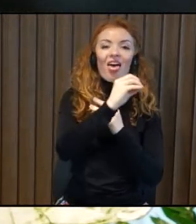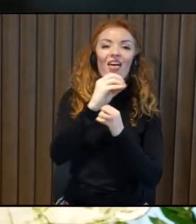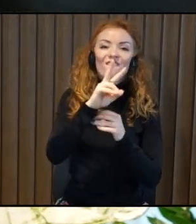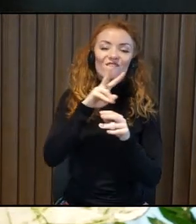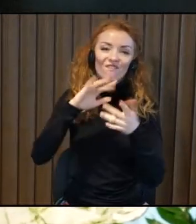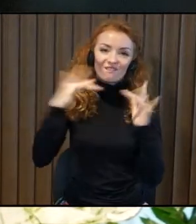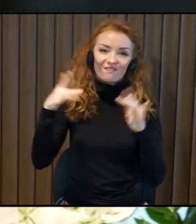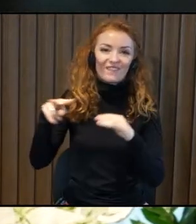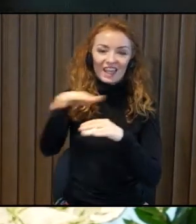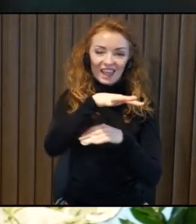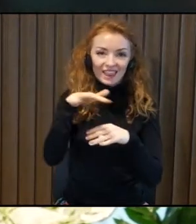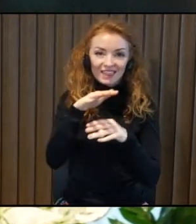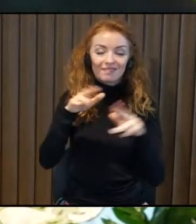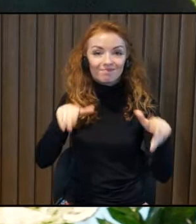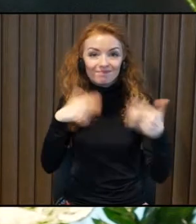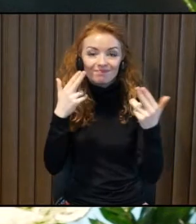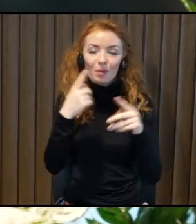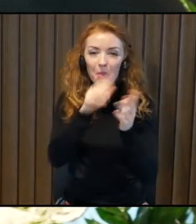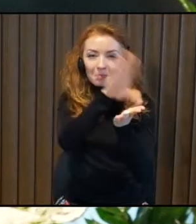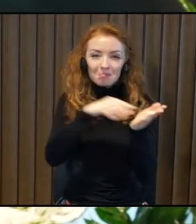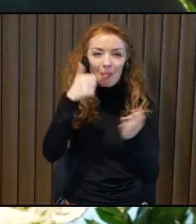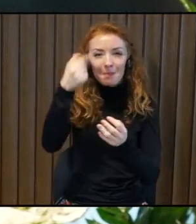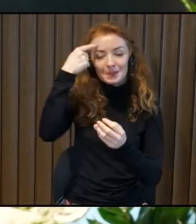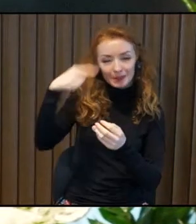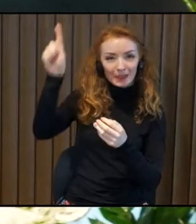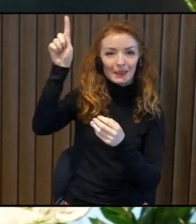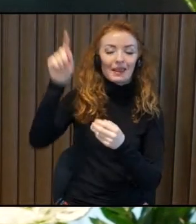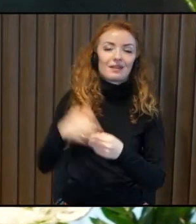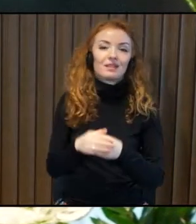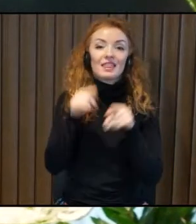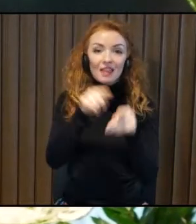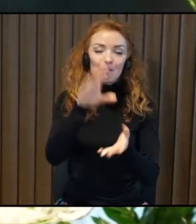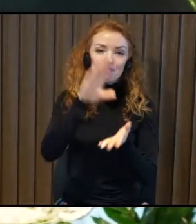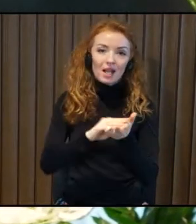and inspired, and this will be an opportunity to